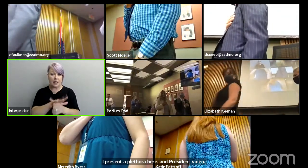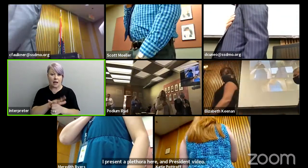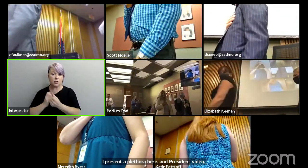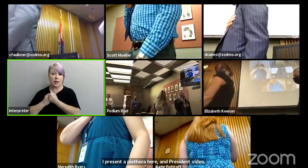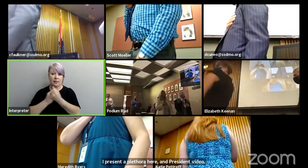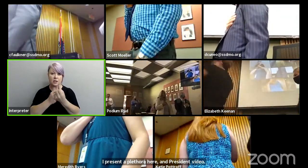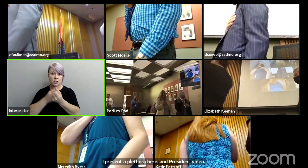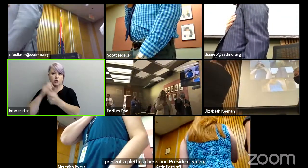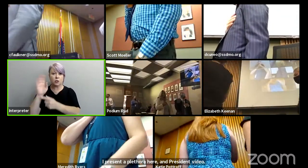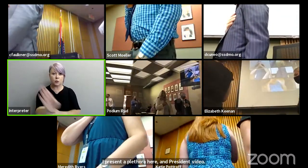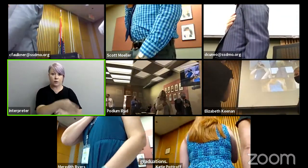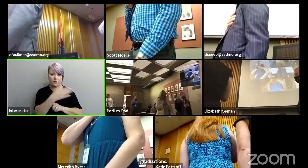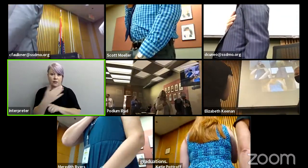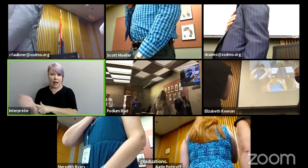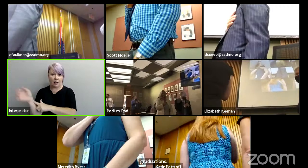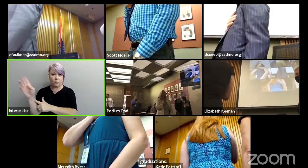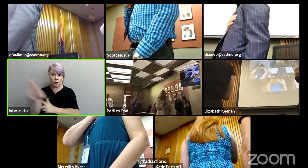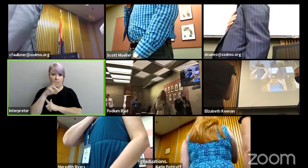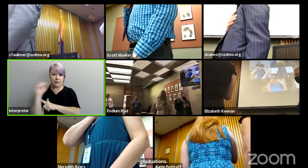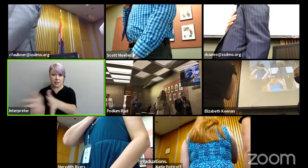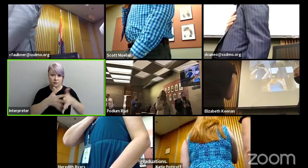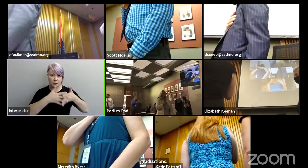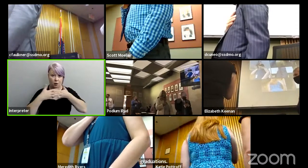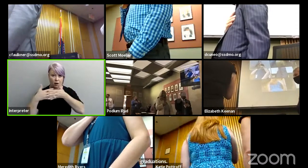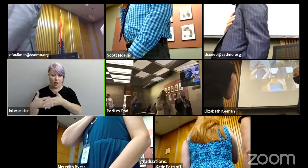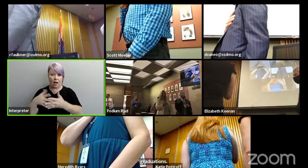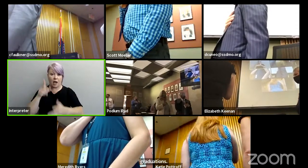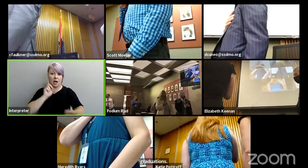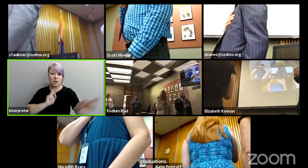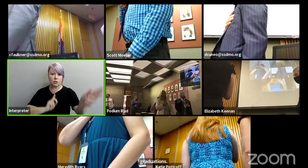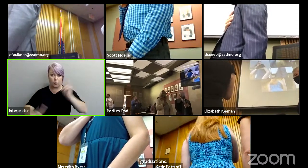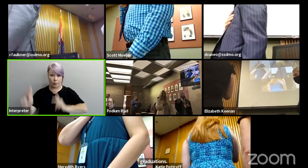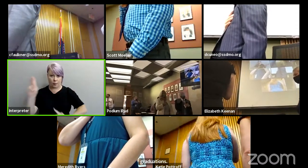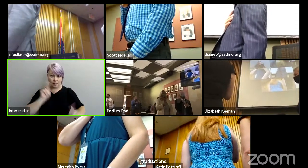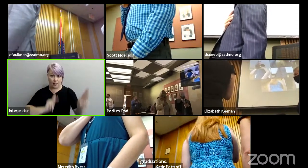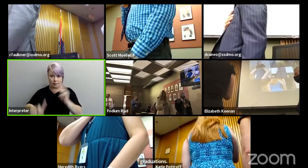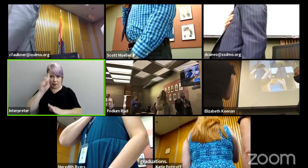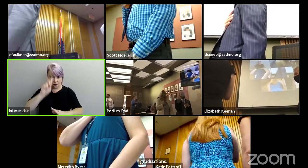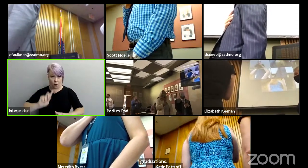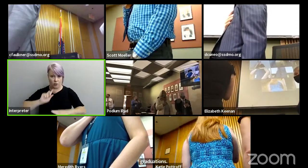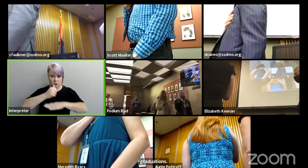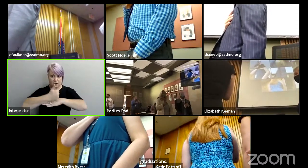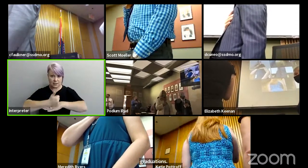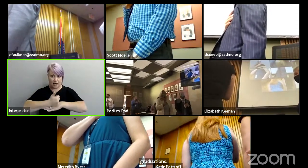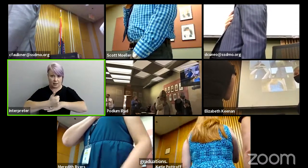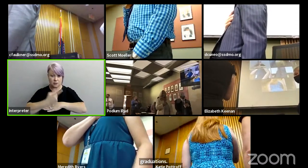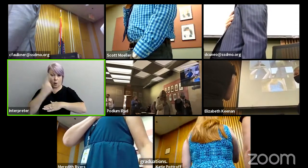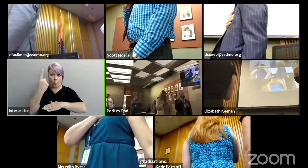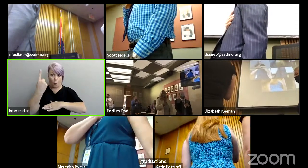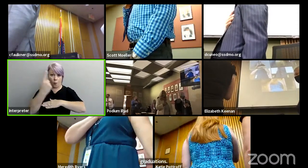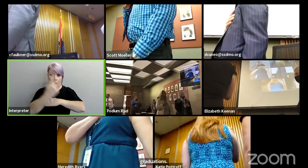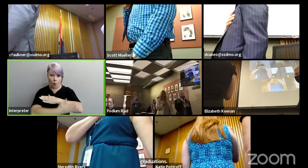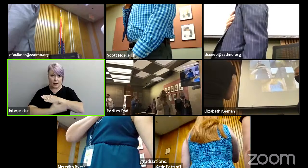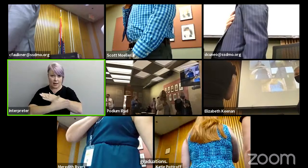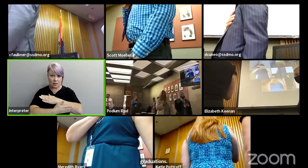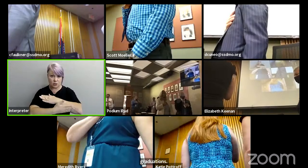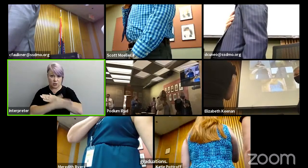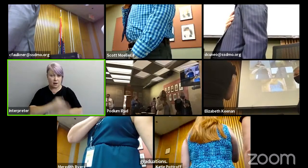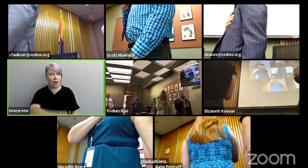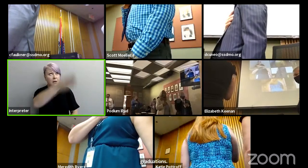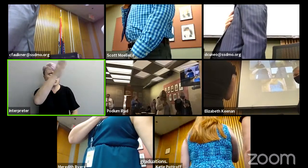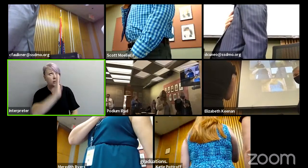I pledge allegiance to the flag of the United States of America and to the republic for which it stands,